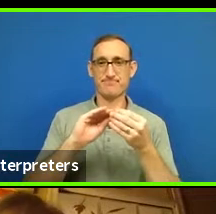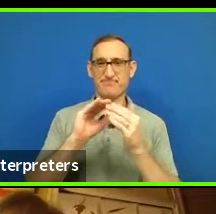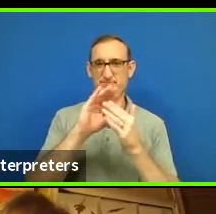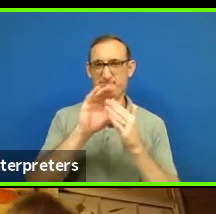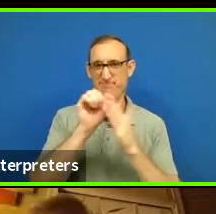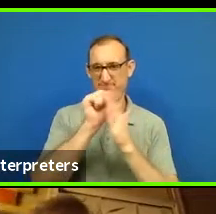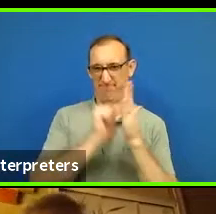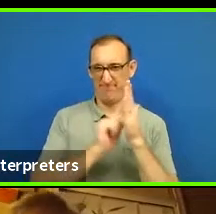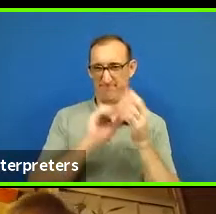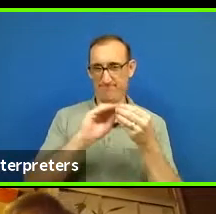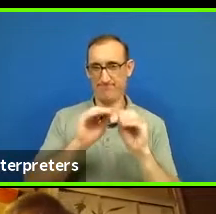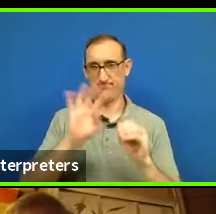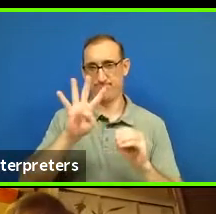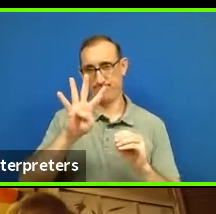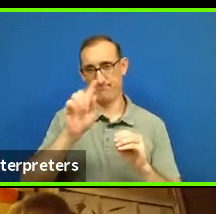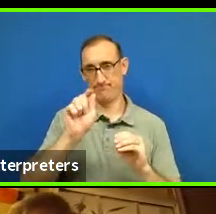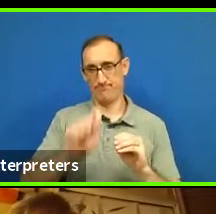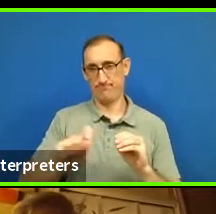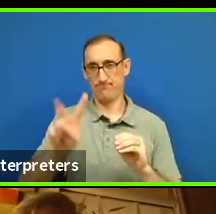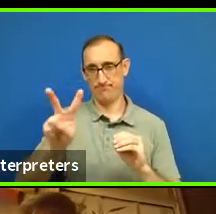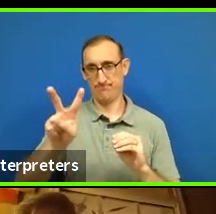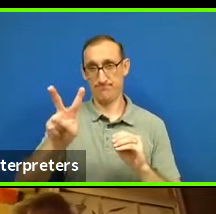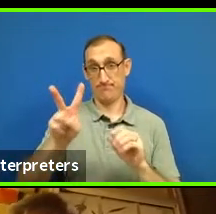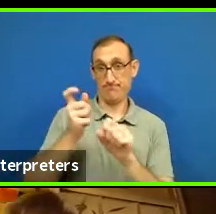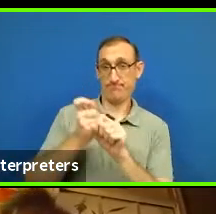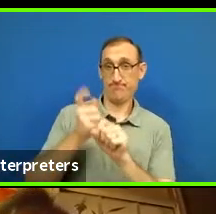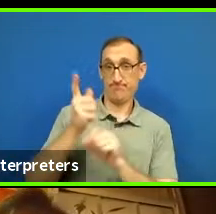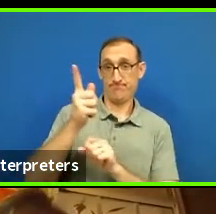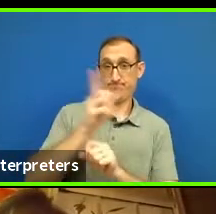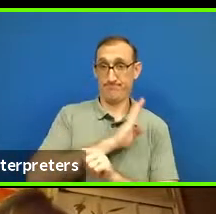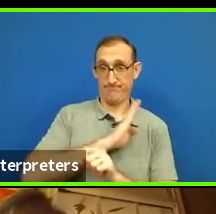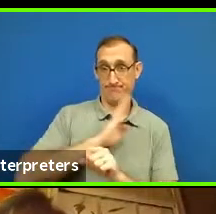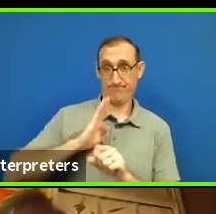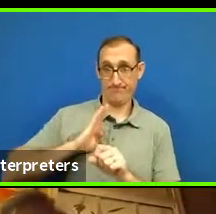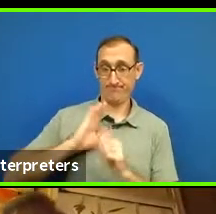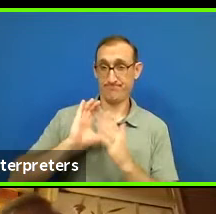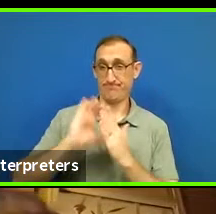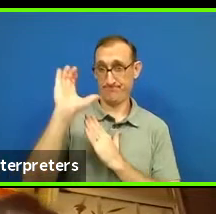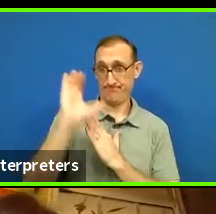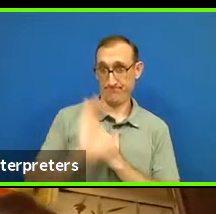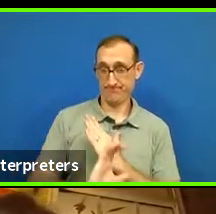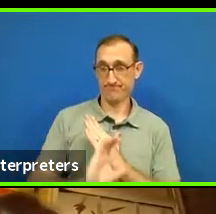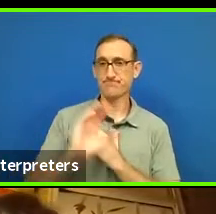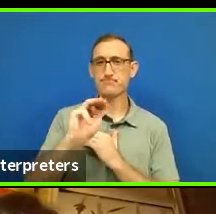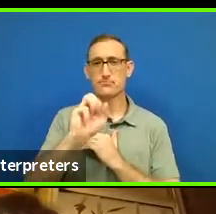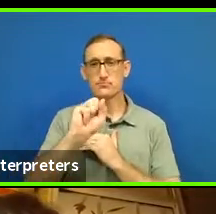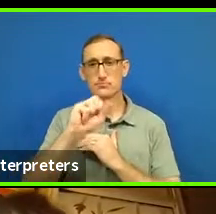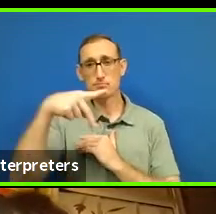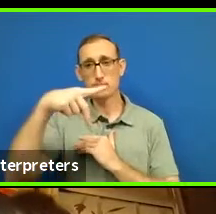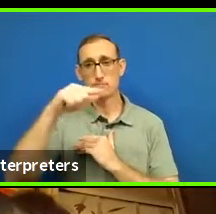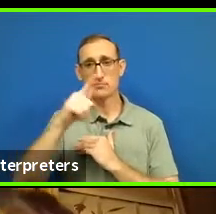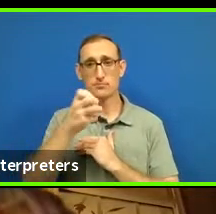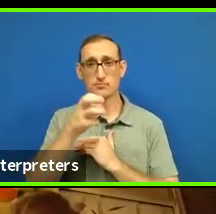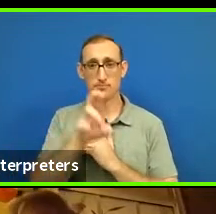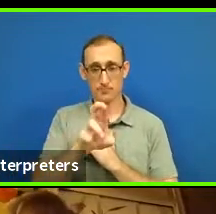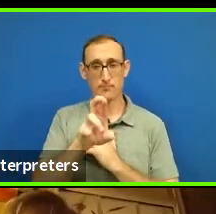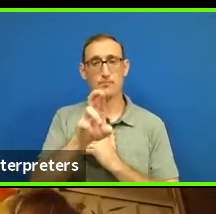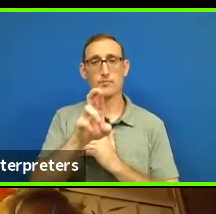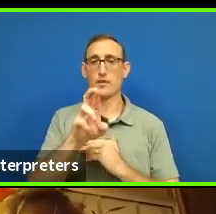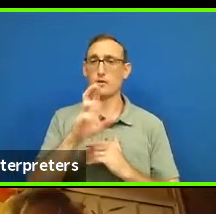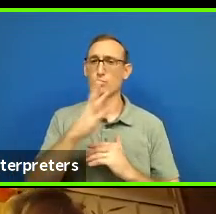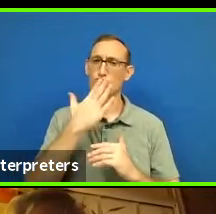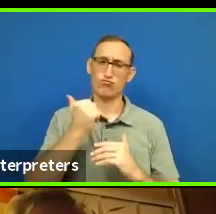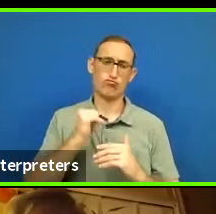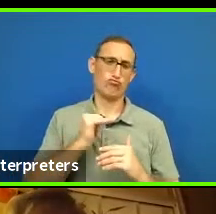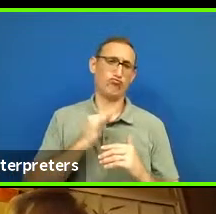4.2, our next year's board calendar. Ms. Palmer graciously created